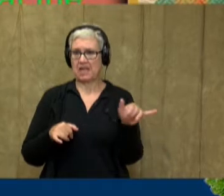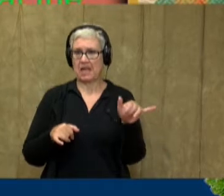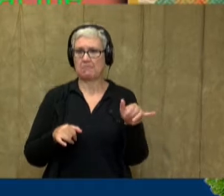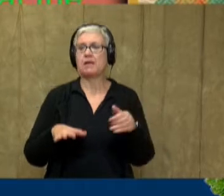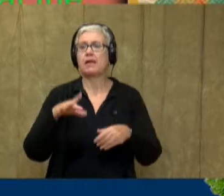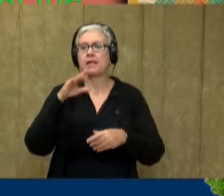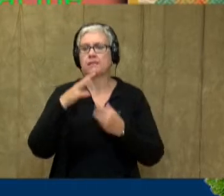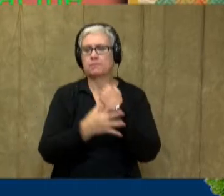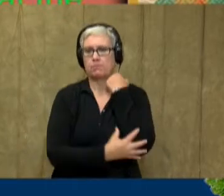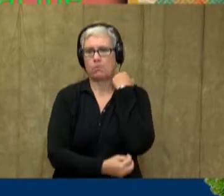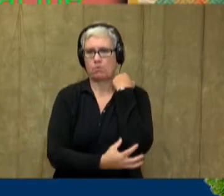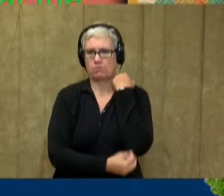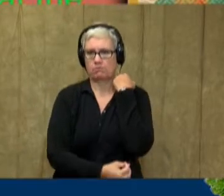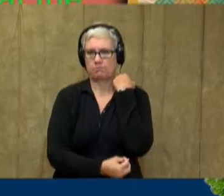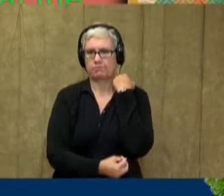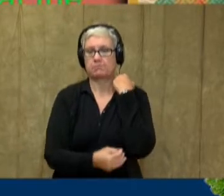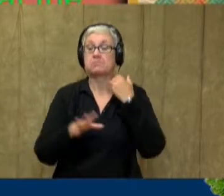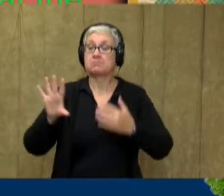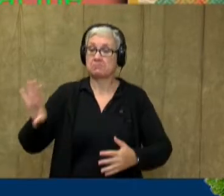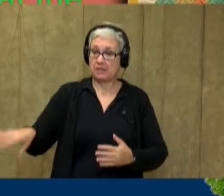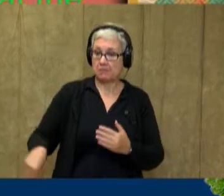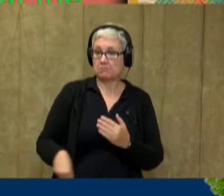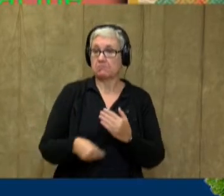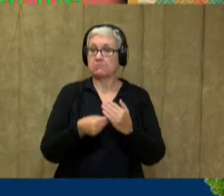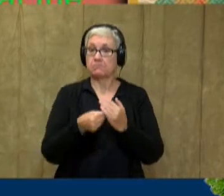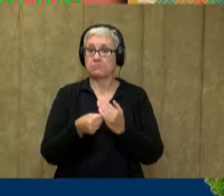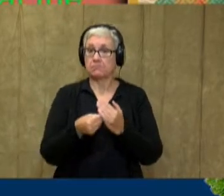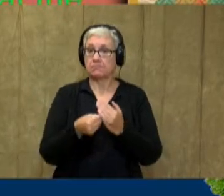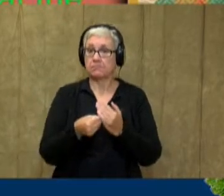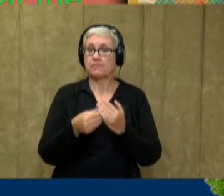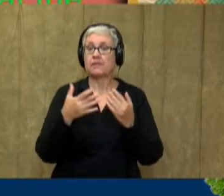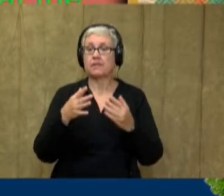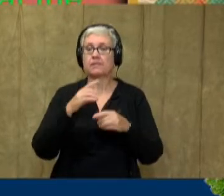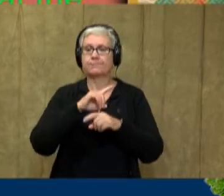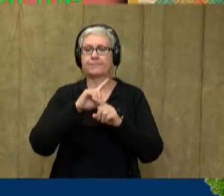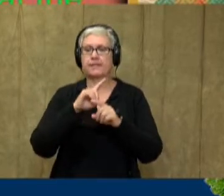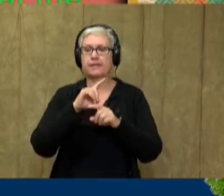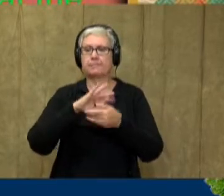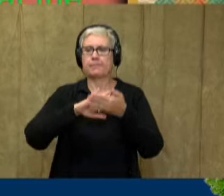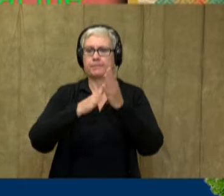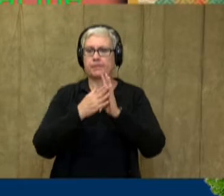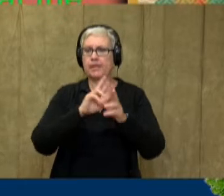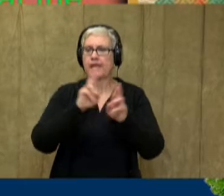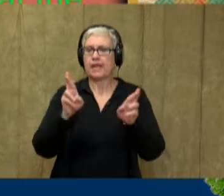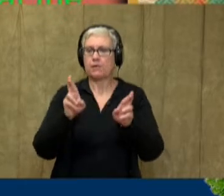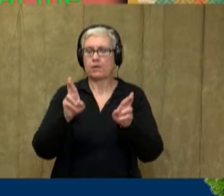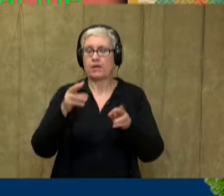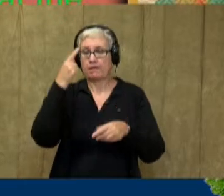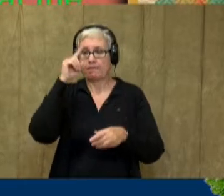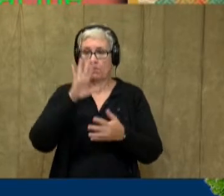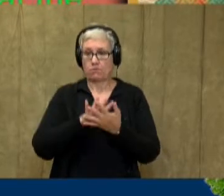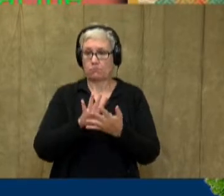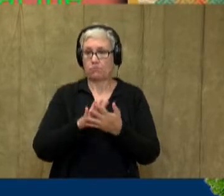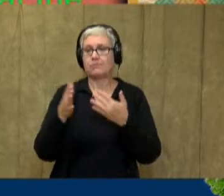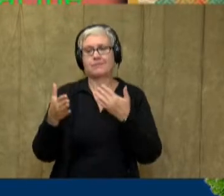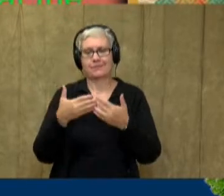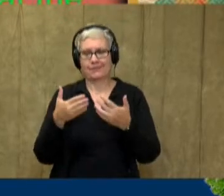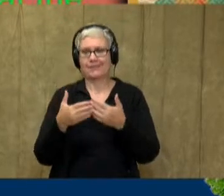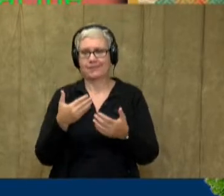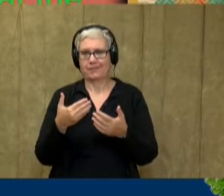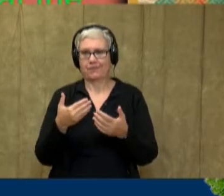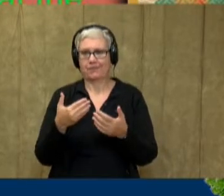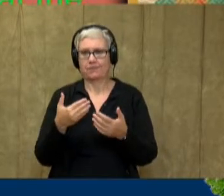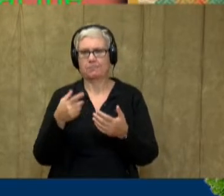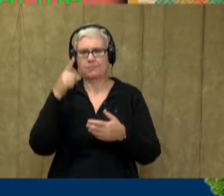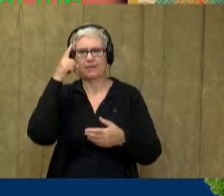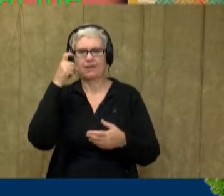addition, getting ready for school can be much faster and easier. Many kids waste time choosing what to wear to school, and